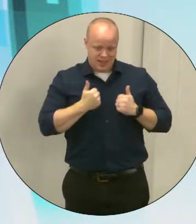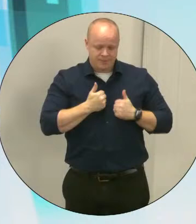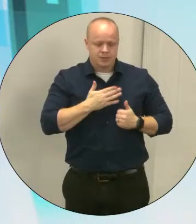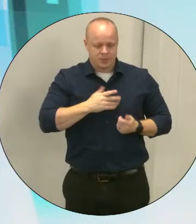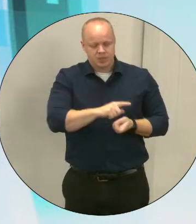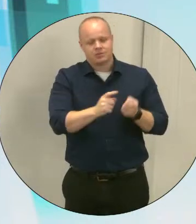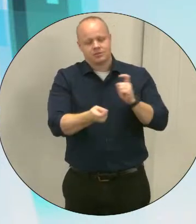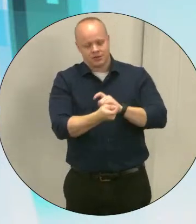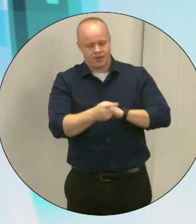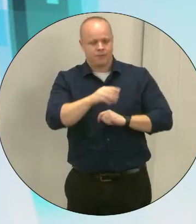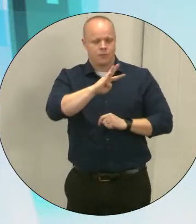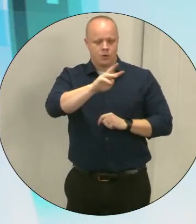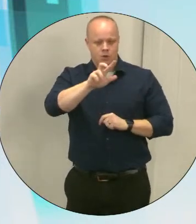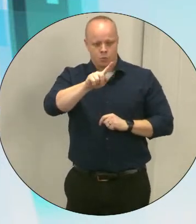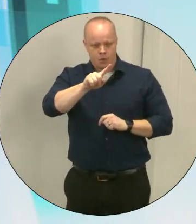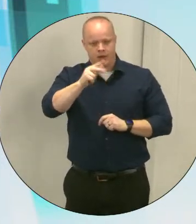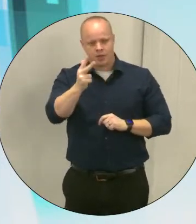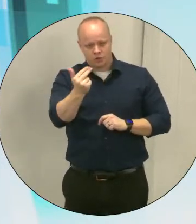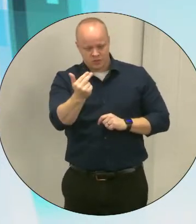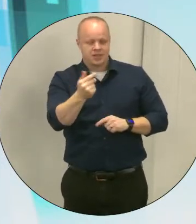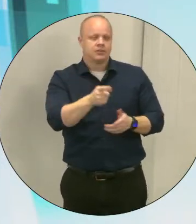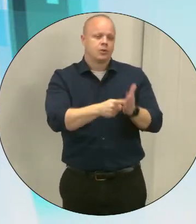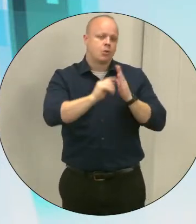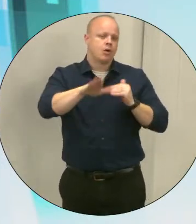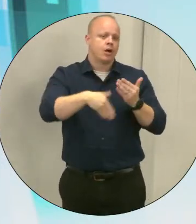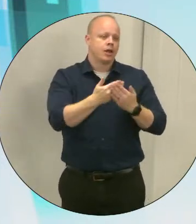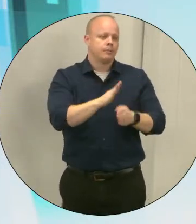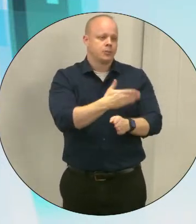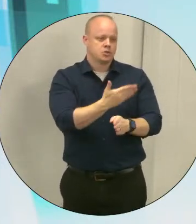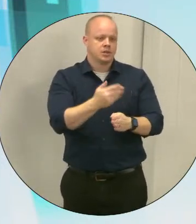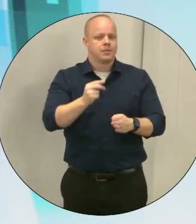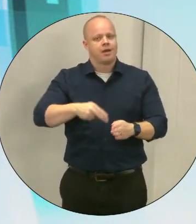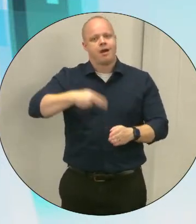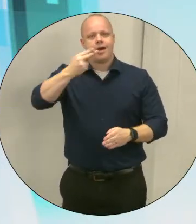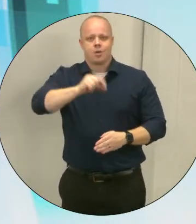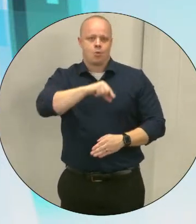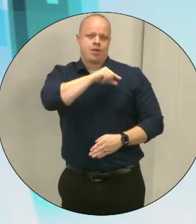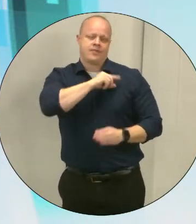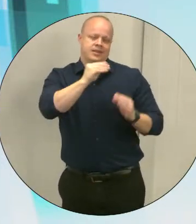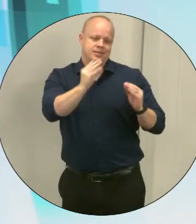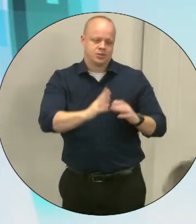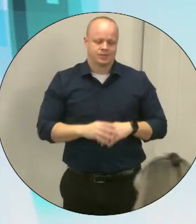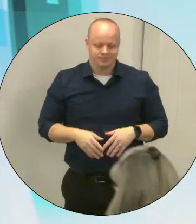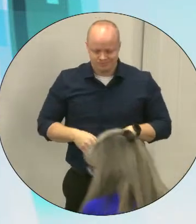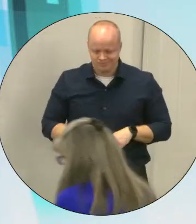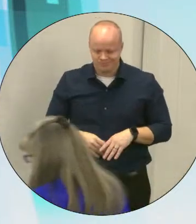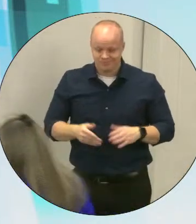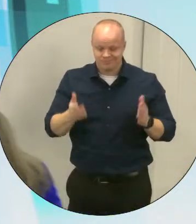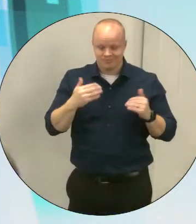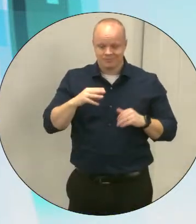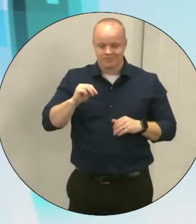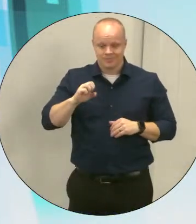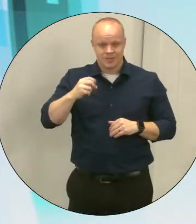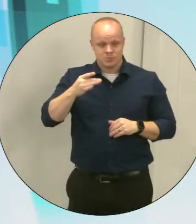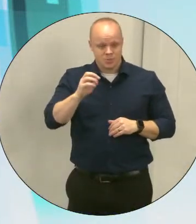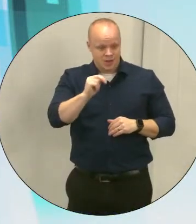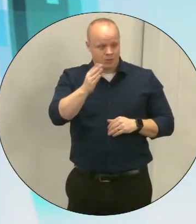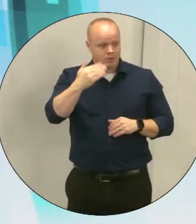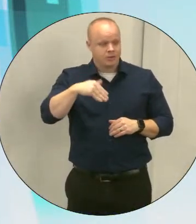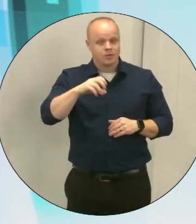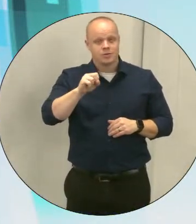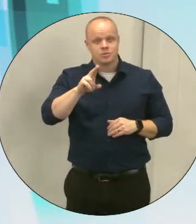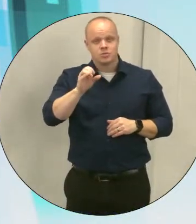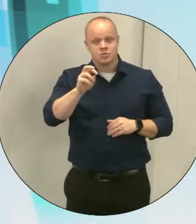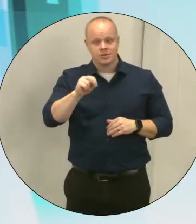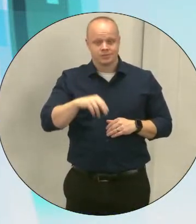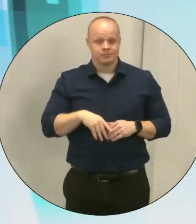Regulation 4113 to require all music, art, and Thank you, PE to be highly Ms. Frazier. Ms. Brown, and then Susan DeHart.